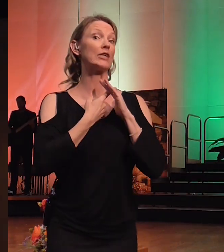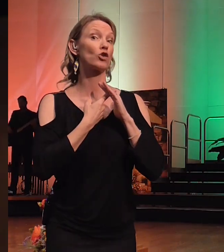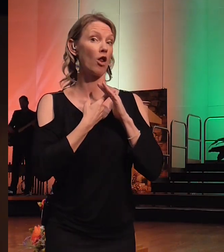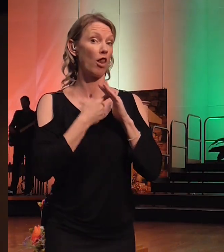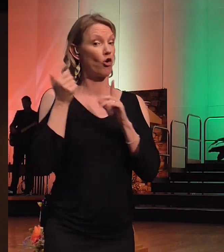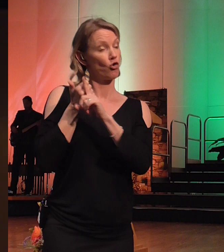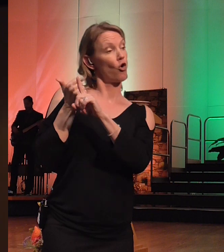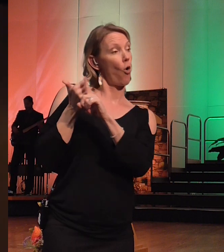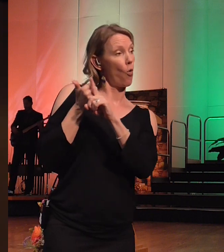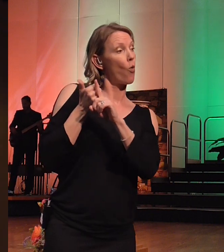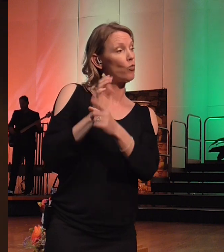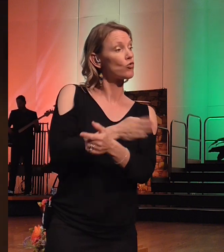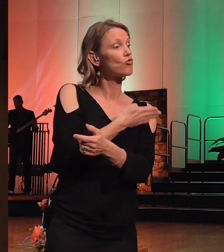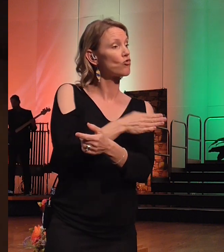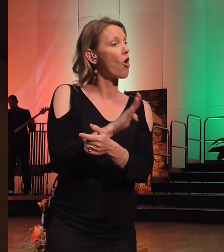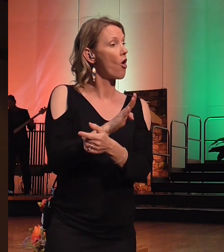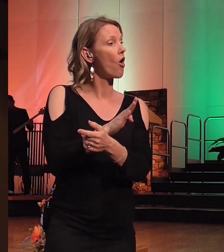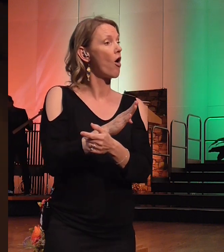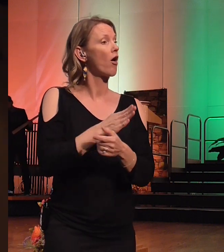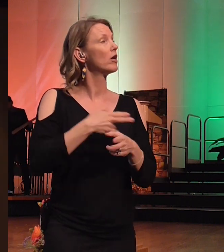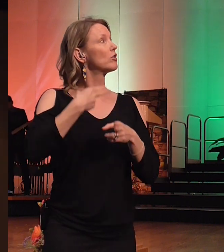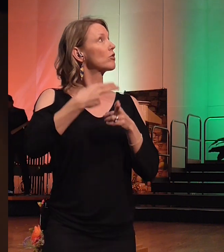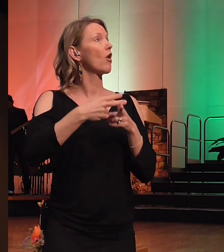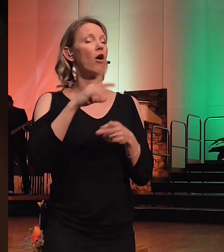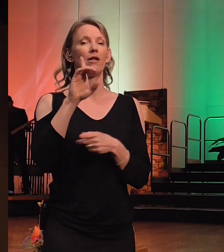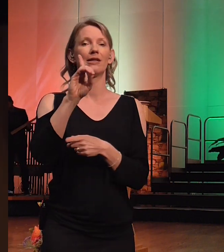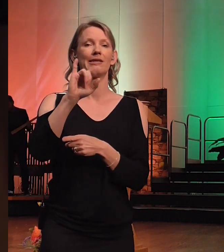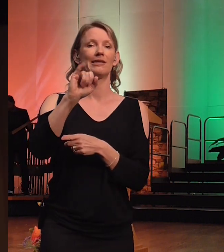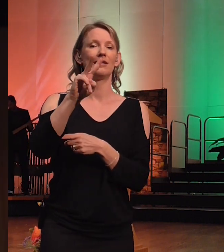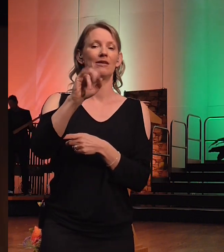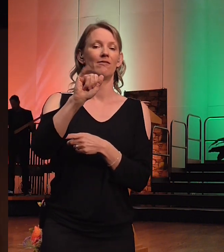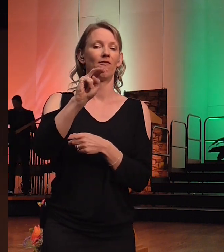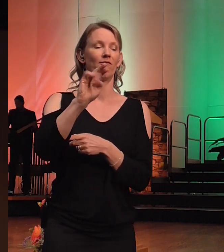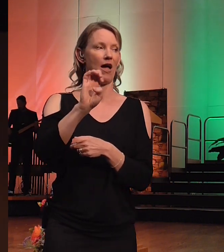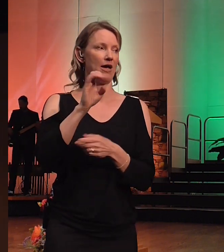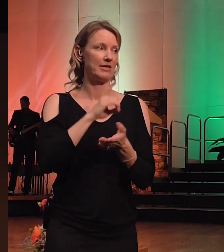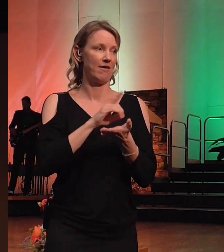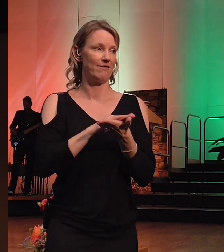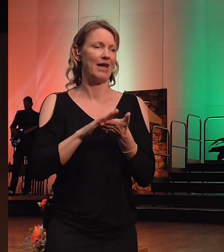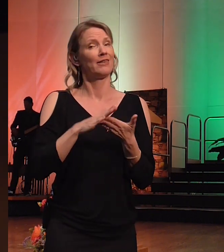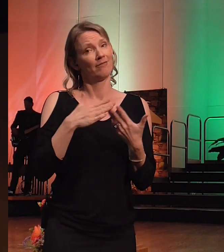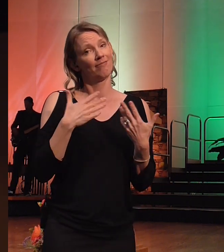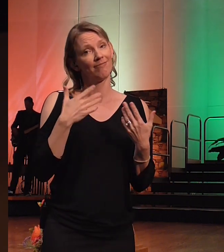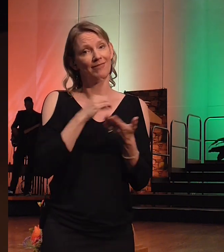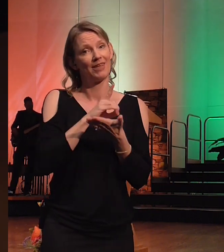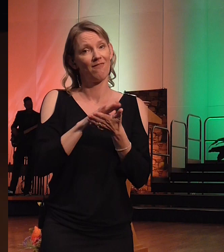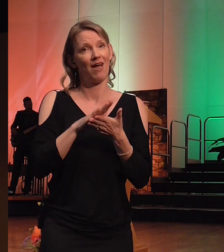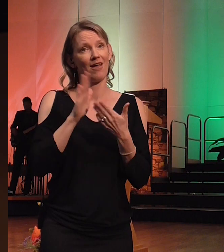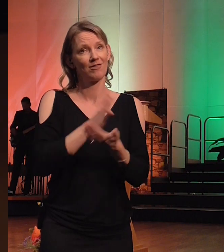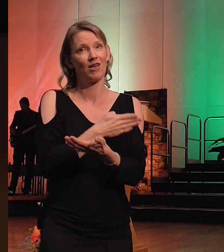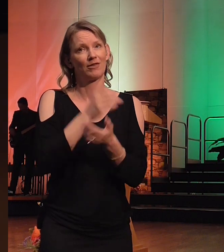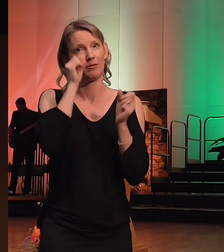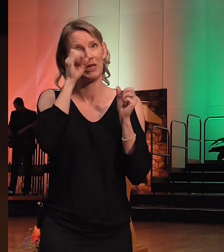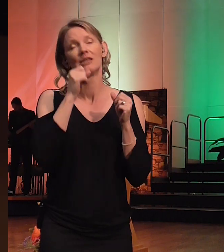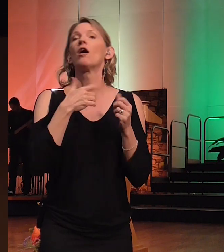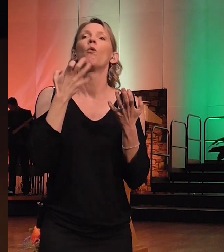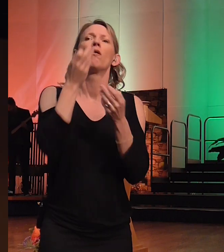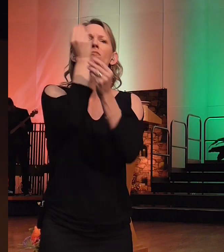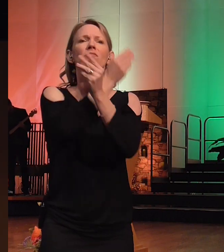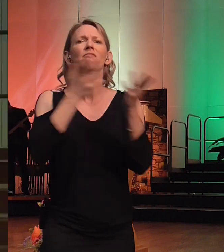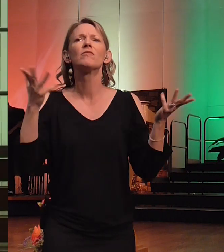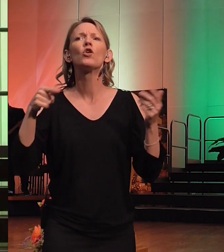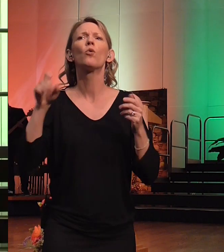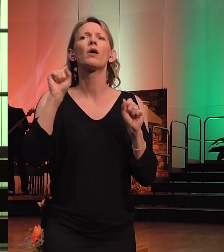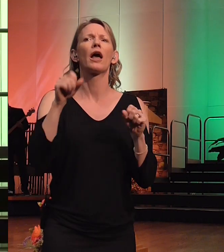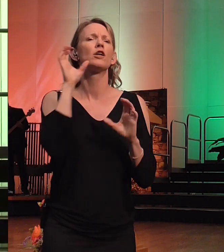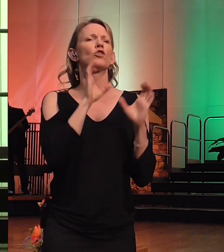original song. This song is called Divine, and it is a divine song. It's amazing. I wanted to